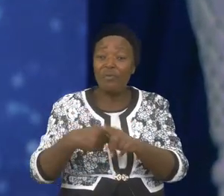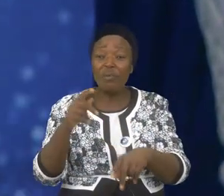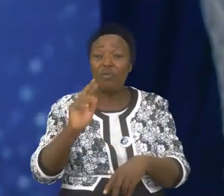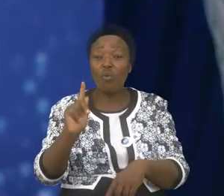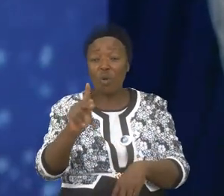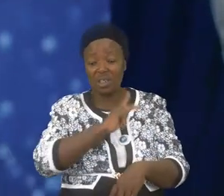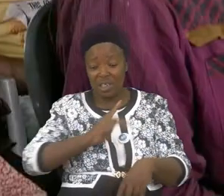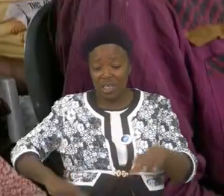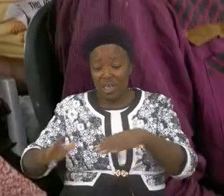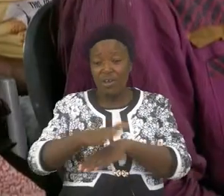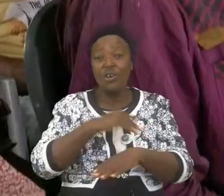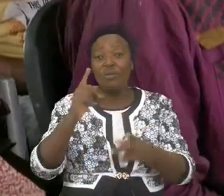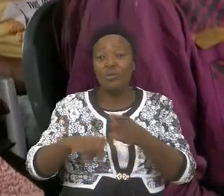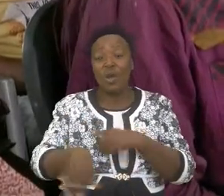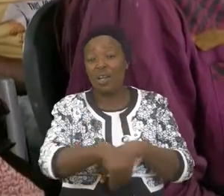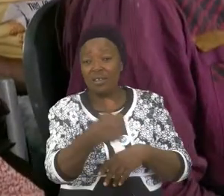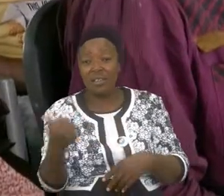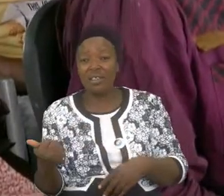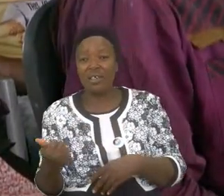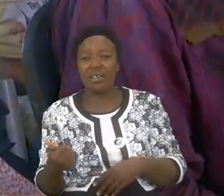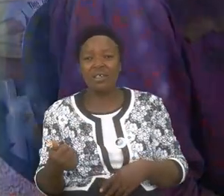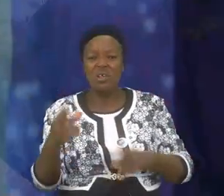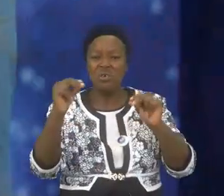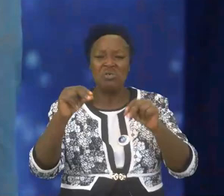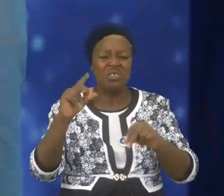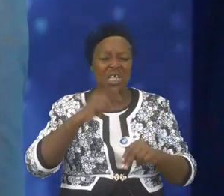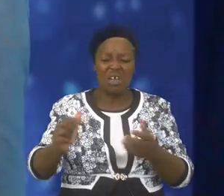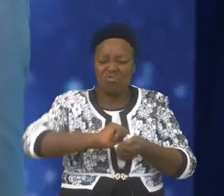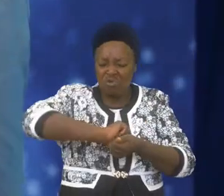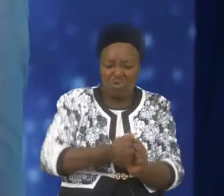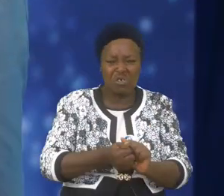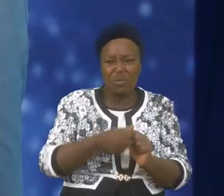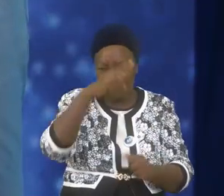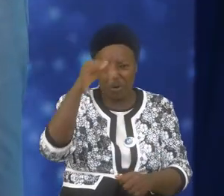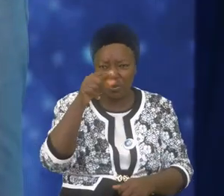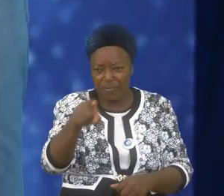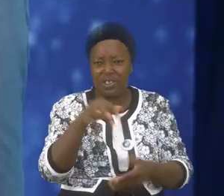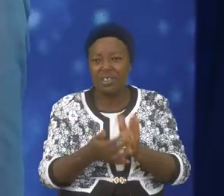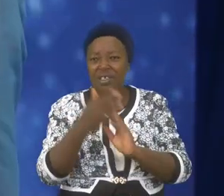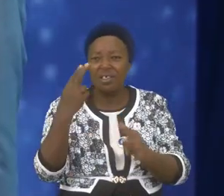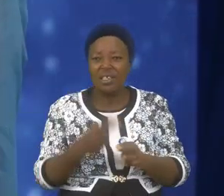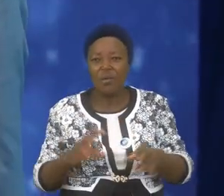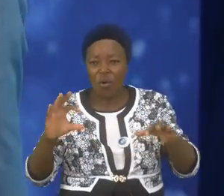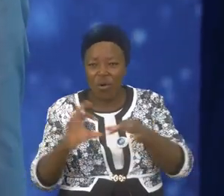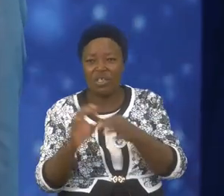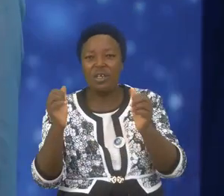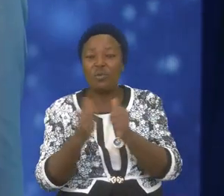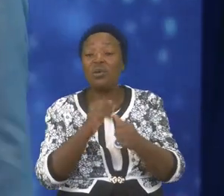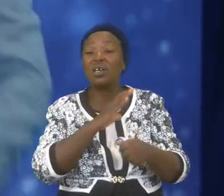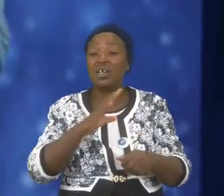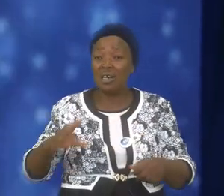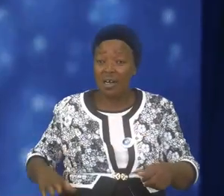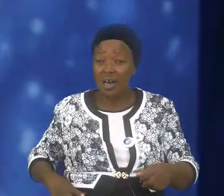scattered on your behalf. Connected with Christ, converted to Christ, reconciled